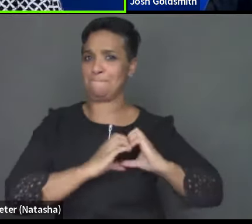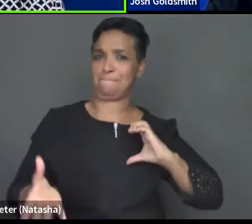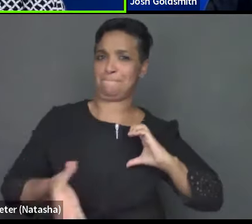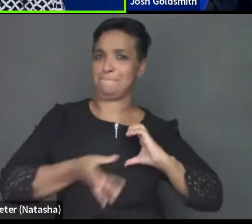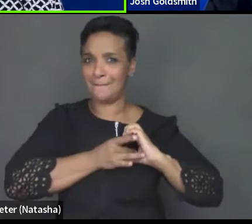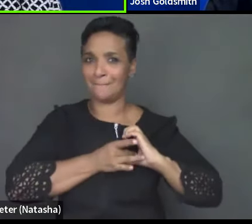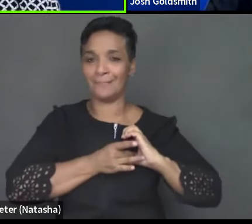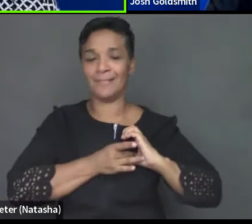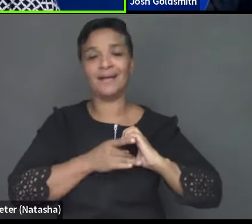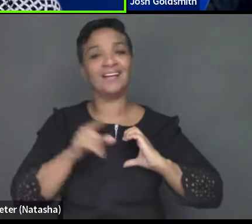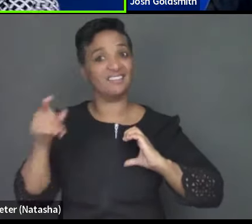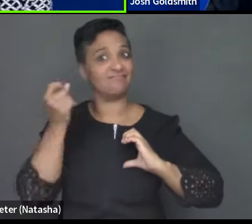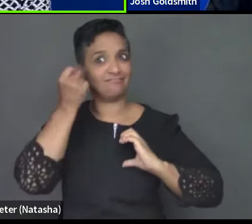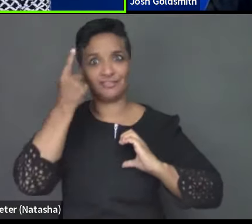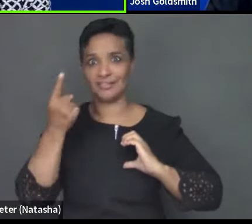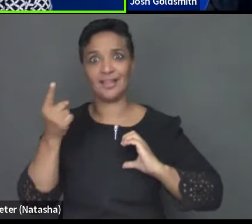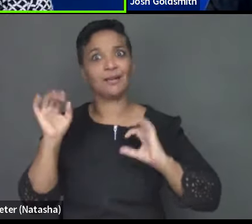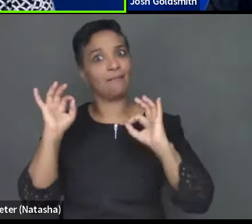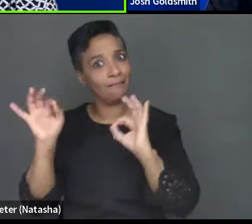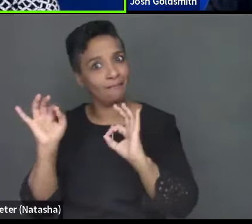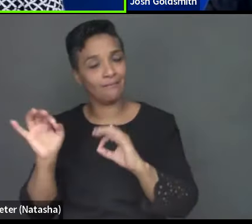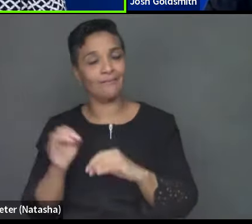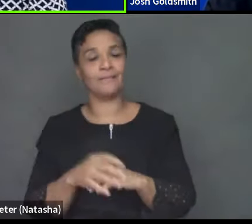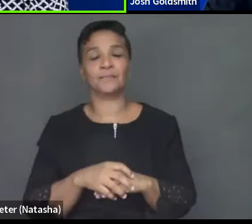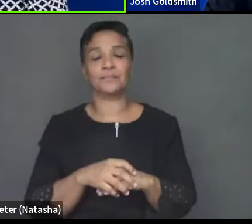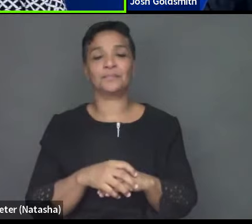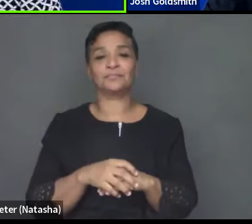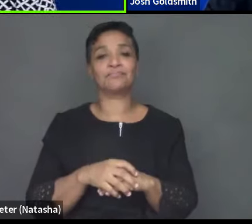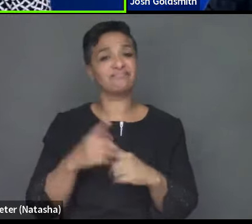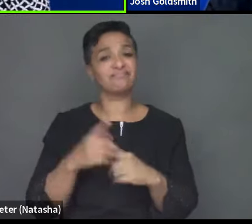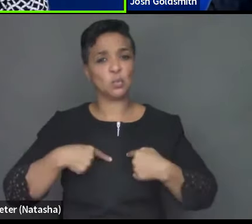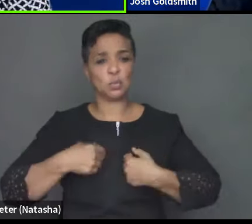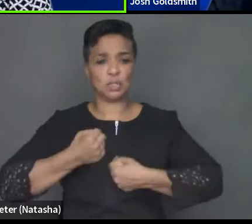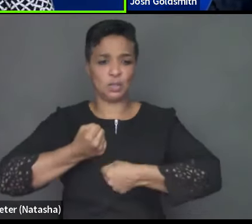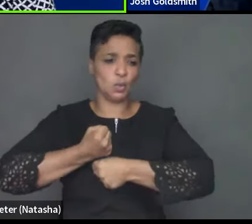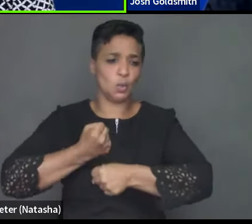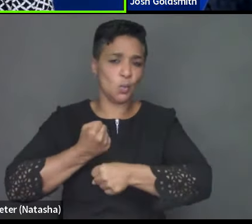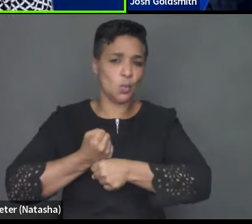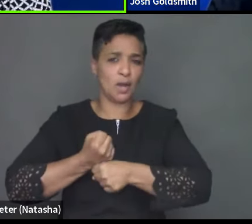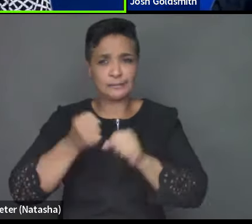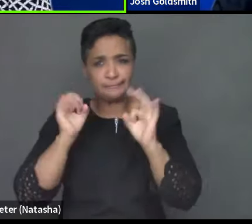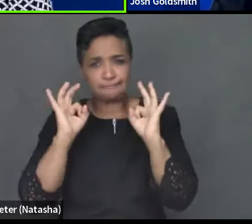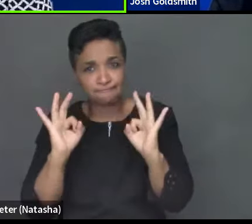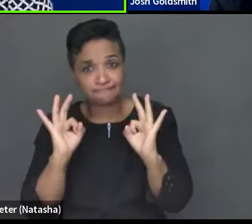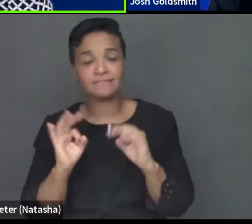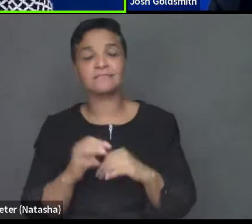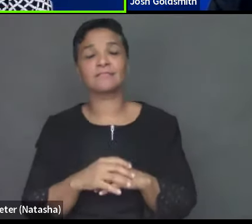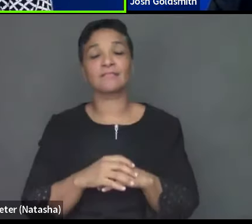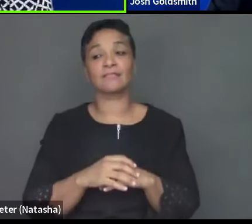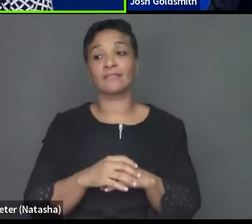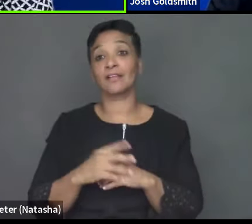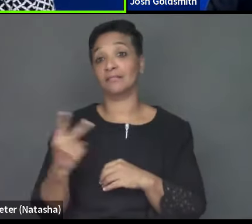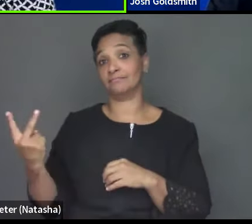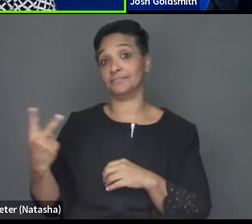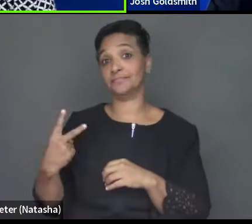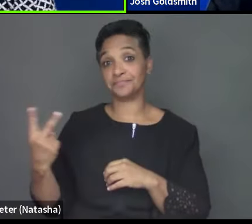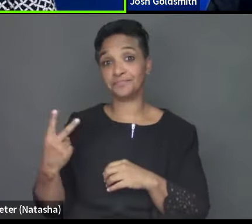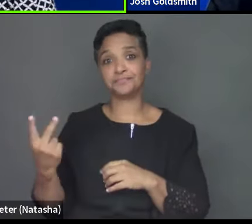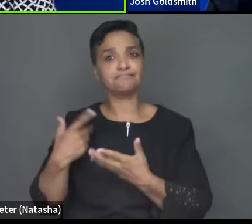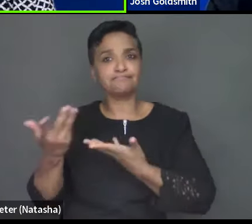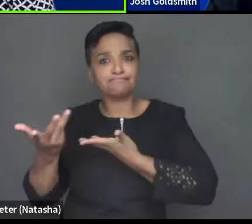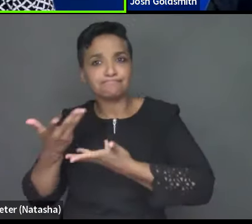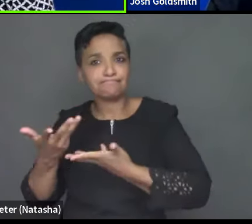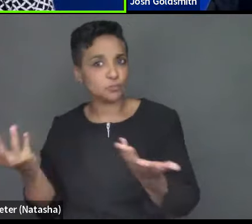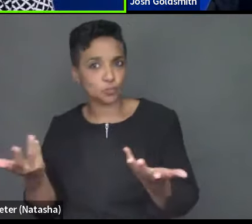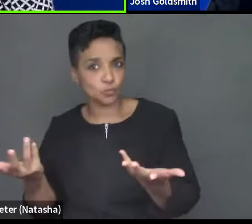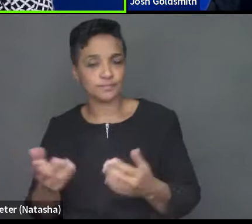him. And so, yes, there's been a lot of work going into this. And one thing that Josh and I have been discussing is, how